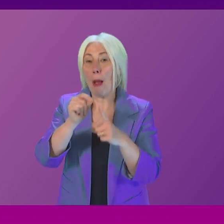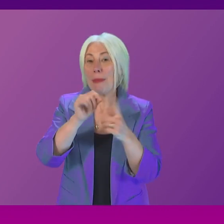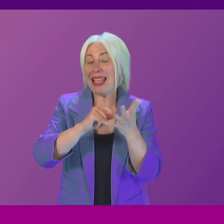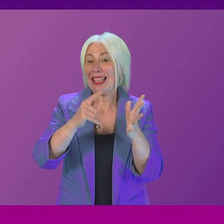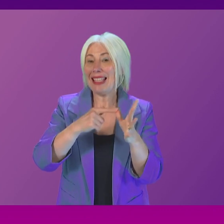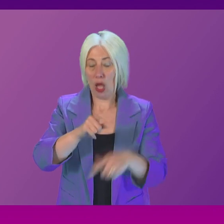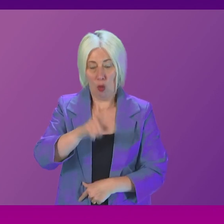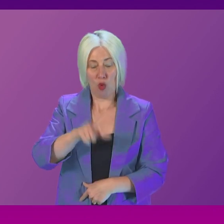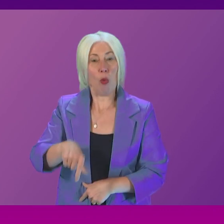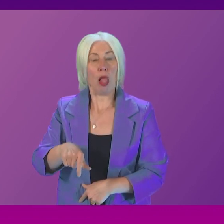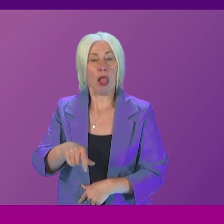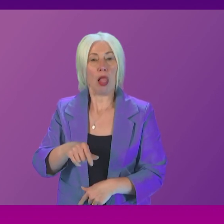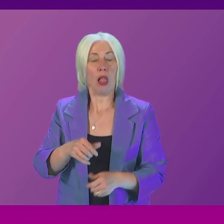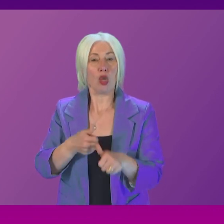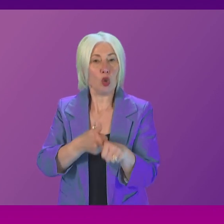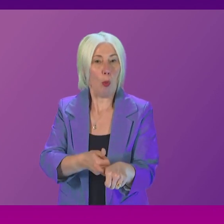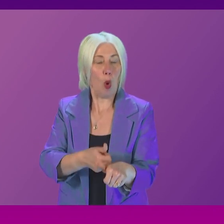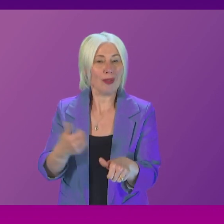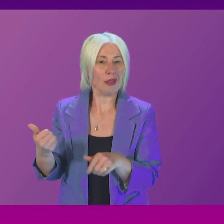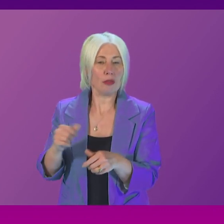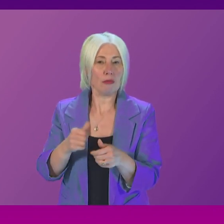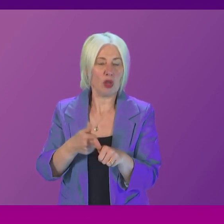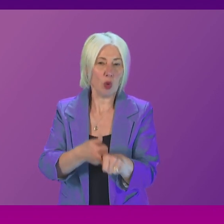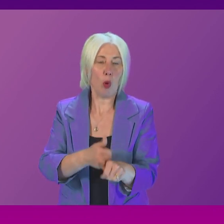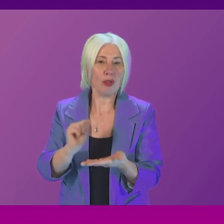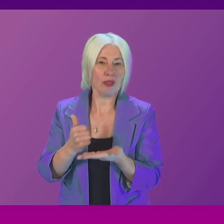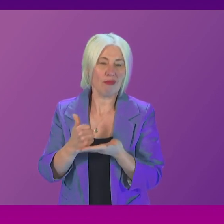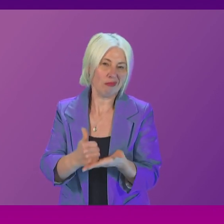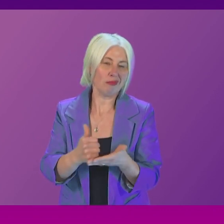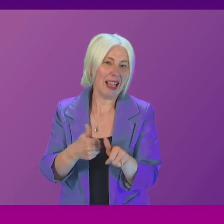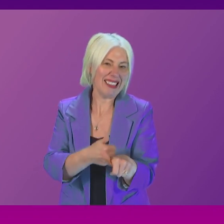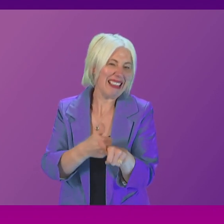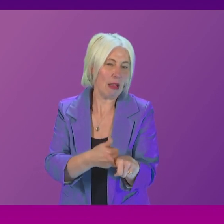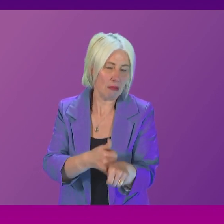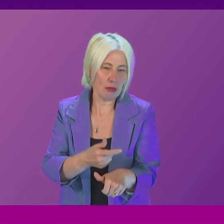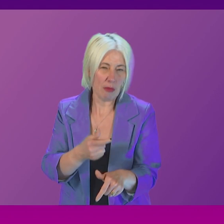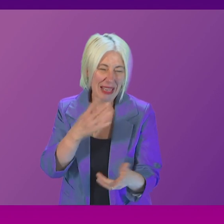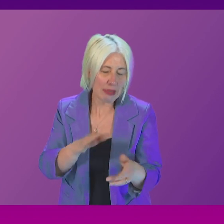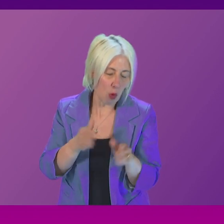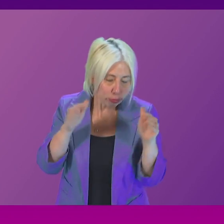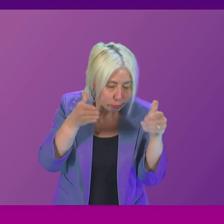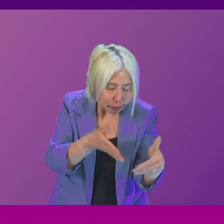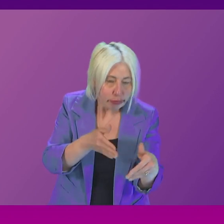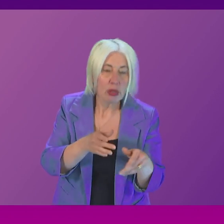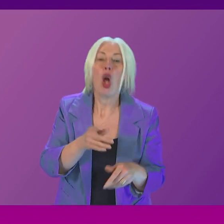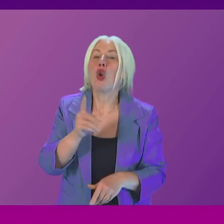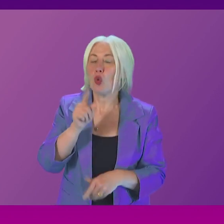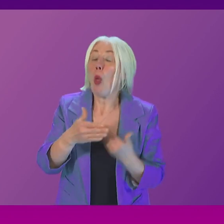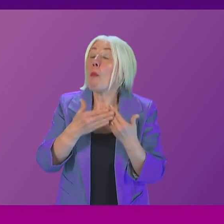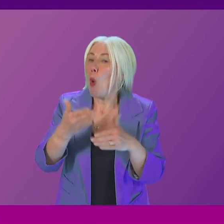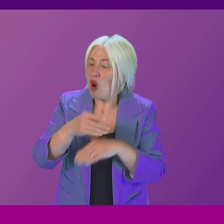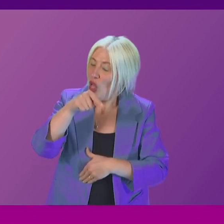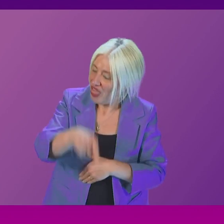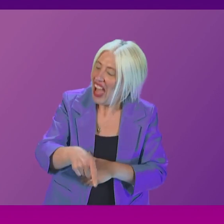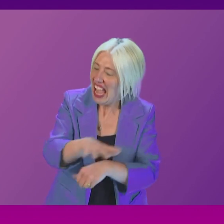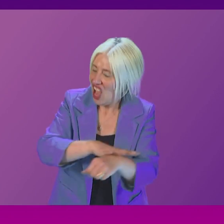a pupil support assistant. So there are there is more work on this. I'm very keen for us